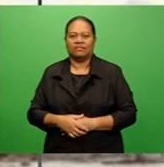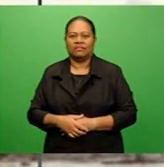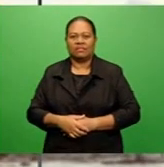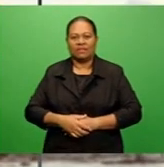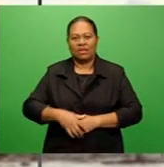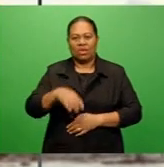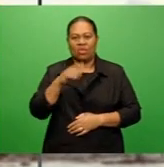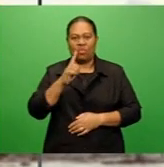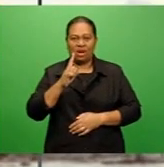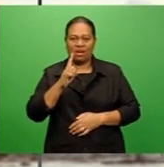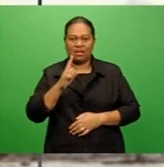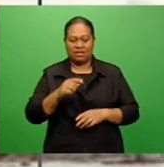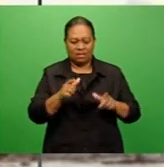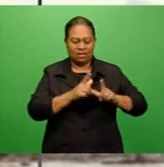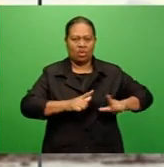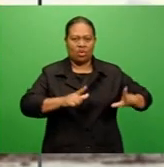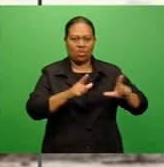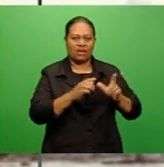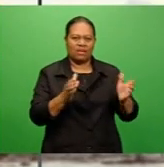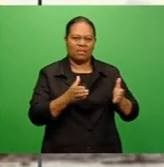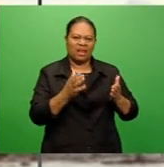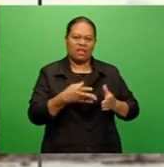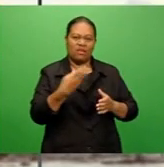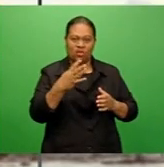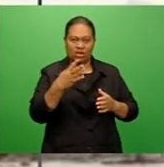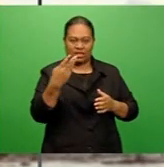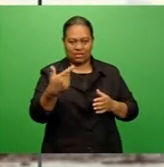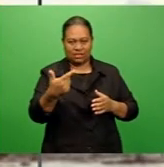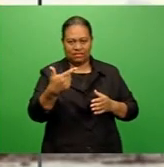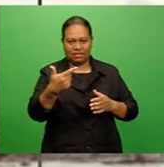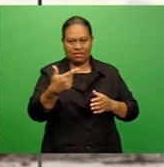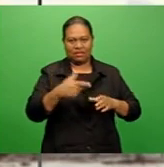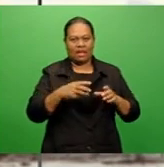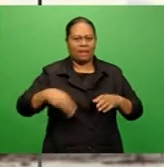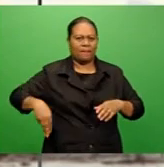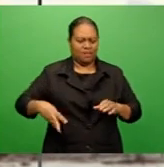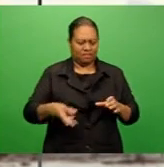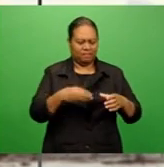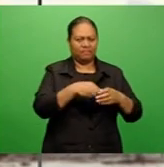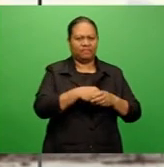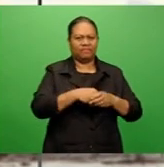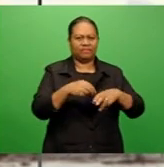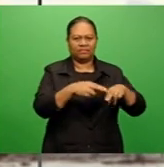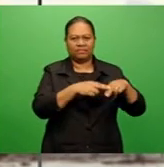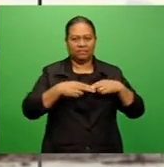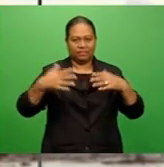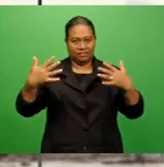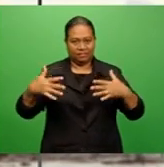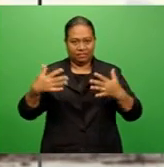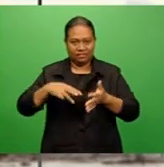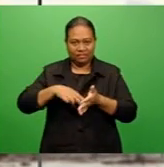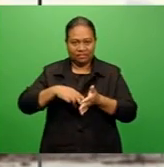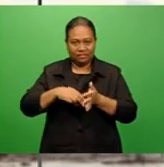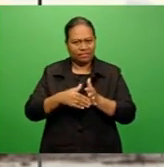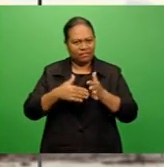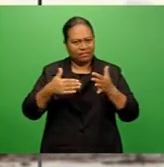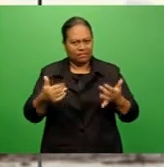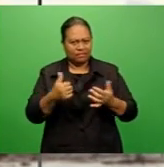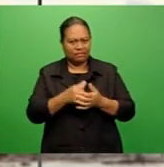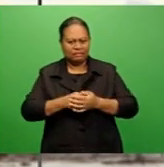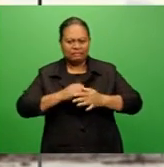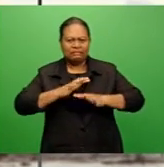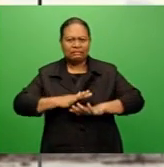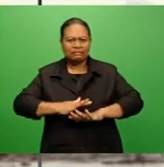One of the 14 local players in the 47-member Fiji Mbati Rugby League World Cup squad is still coming to terms with